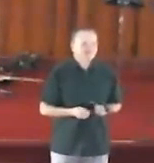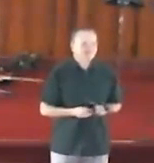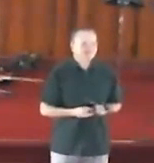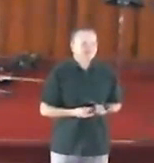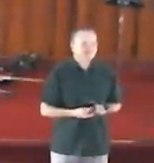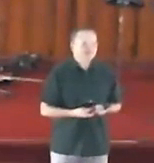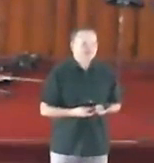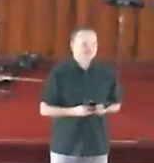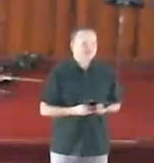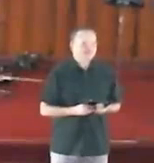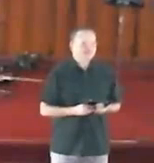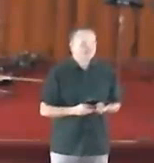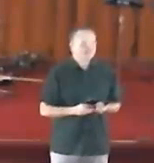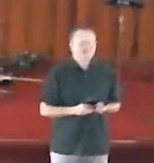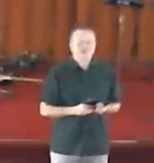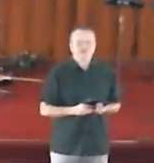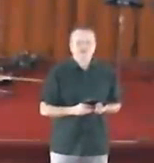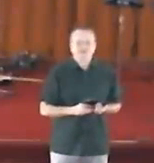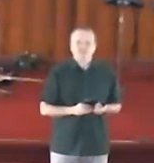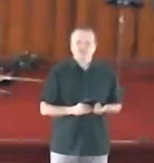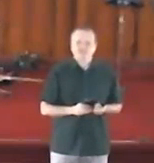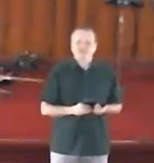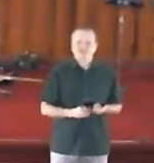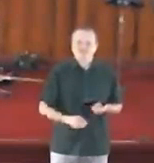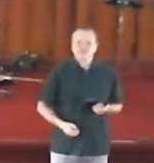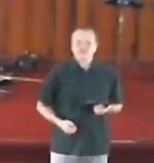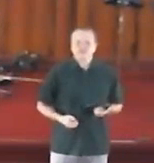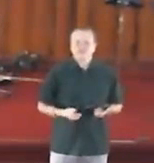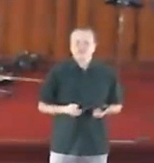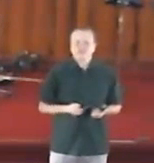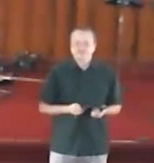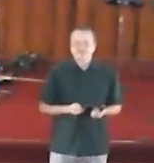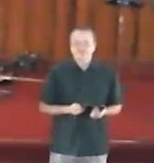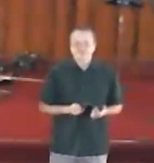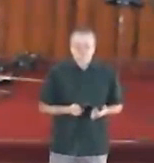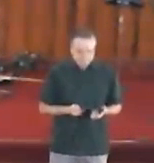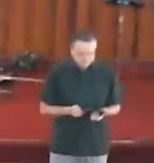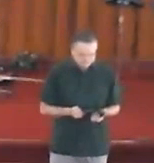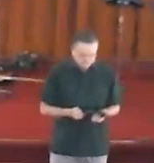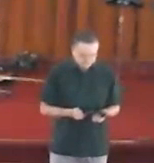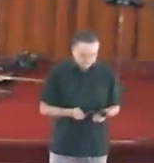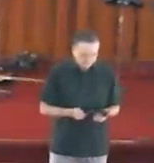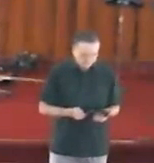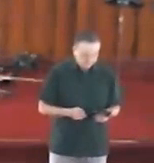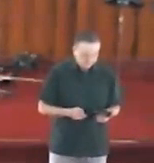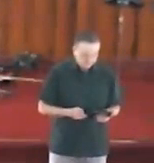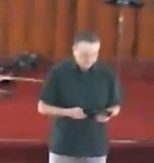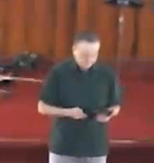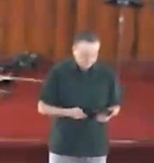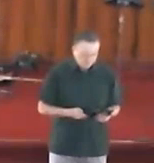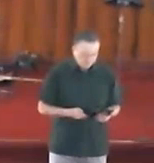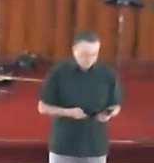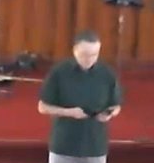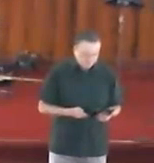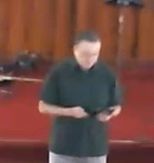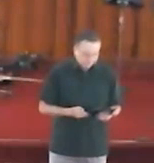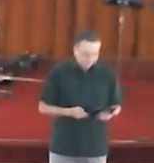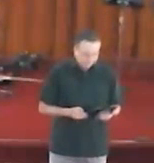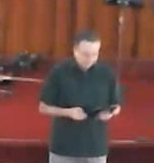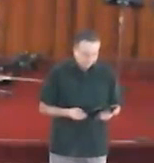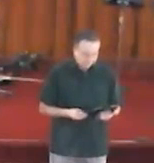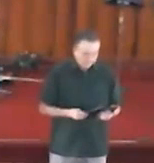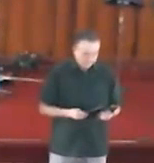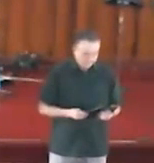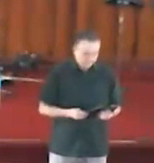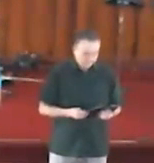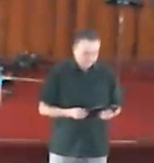and my preaching were not with wise and persuasive words, but with a demonstration of the Spirit's power, so that your faith might not rest